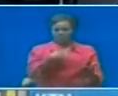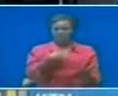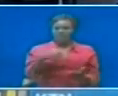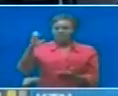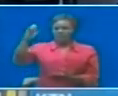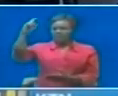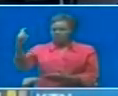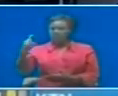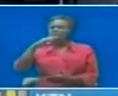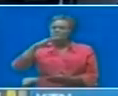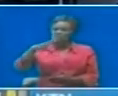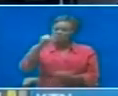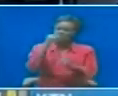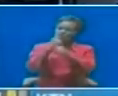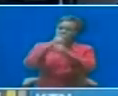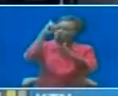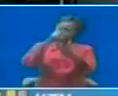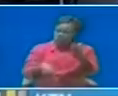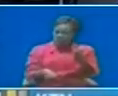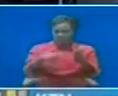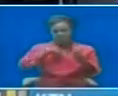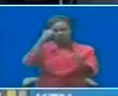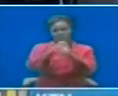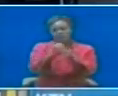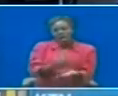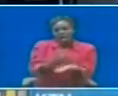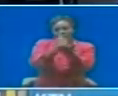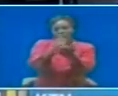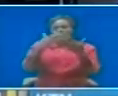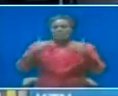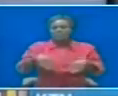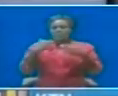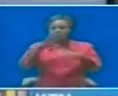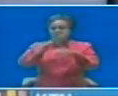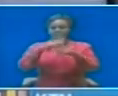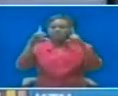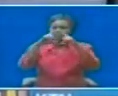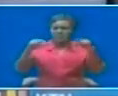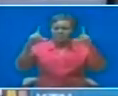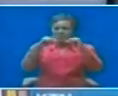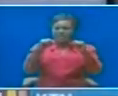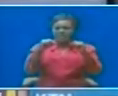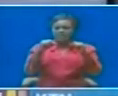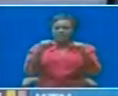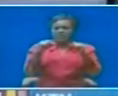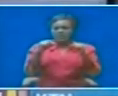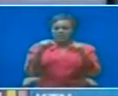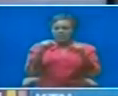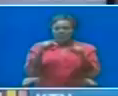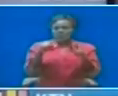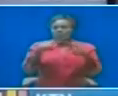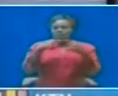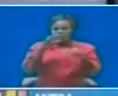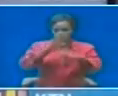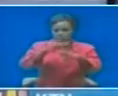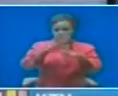executive speech coaches do anyway? Well, all I do is help people find their message, refine it, package it into a compelling